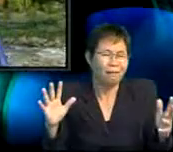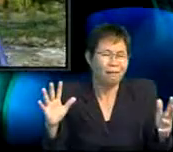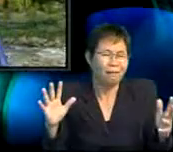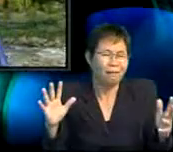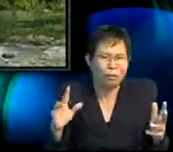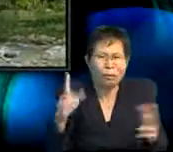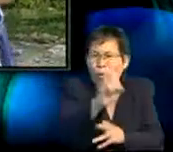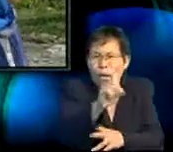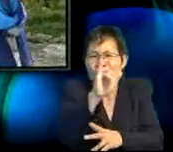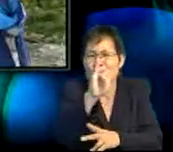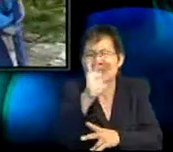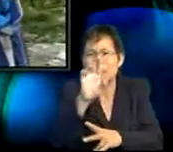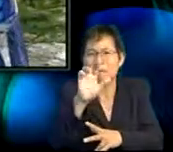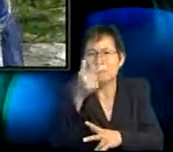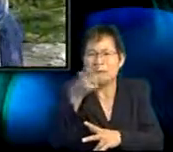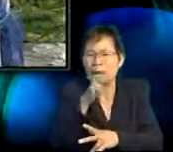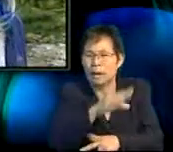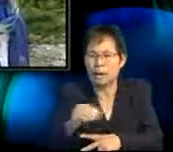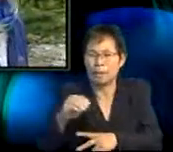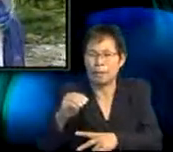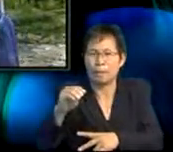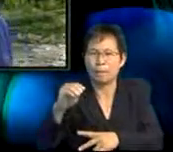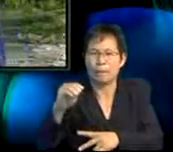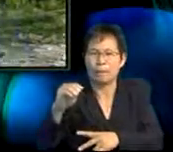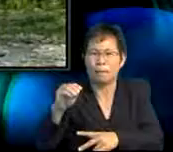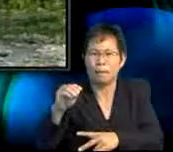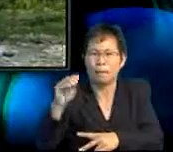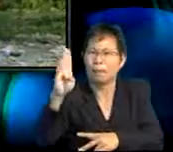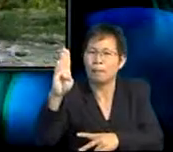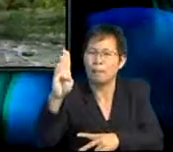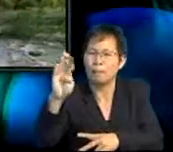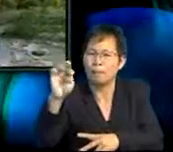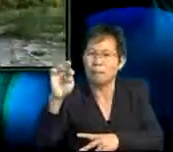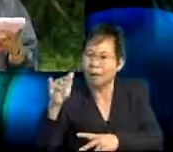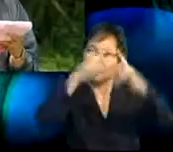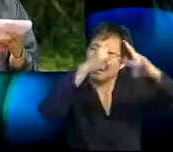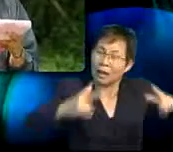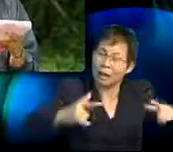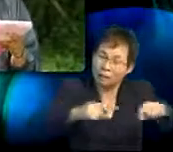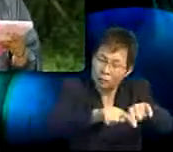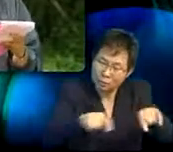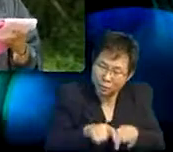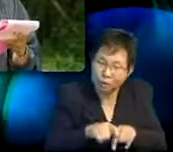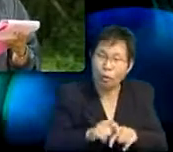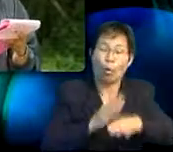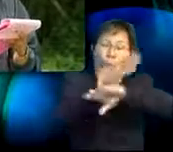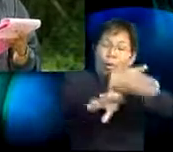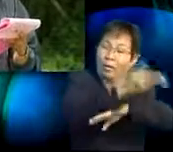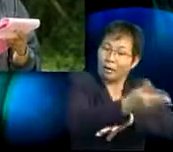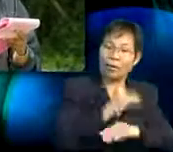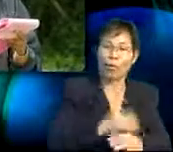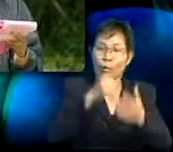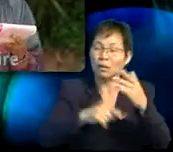Where's Ibrahim's and Ryan's campsite? Over there. So, what was Nawal